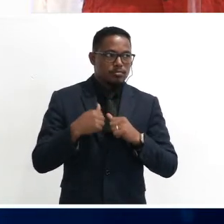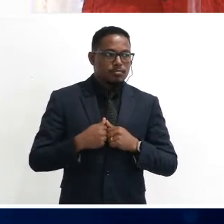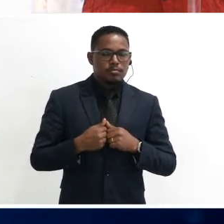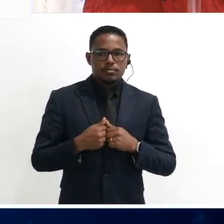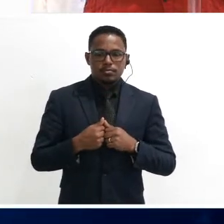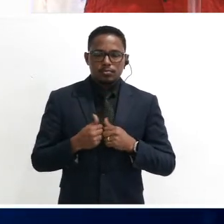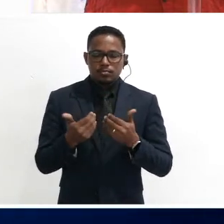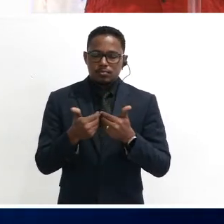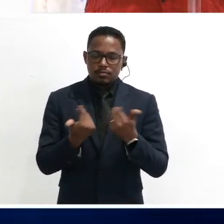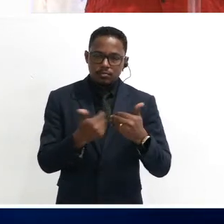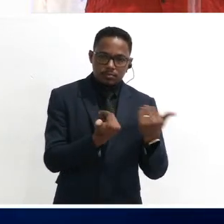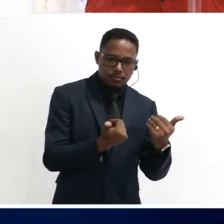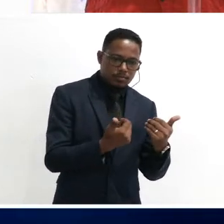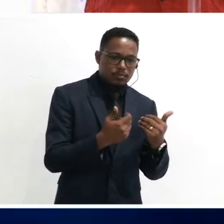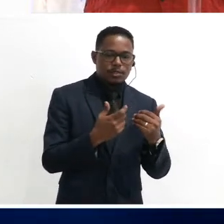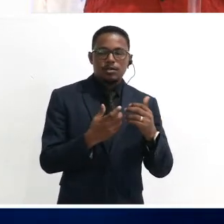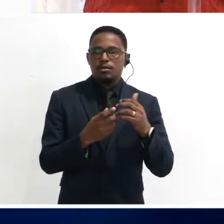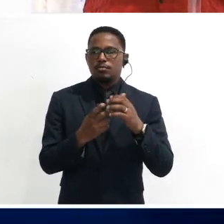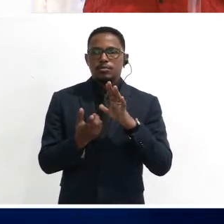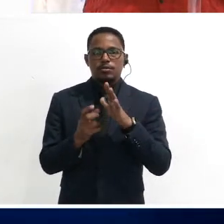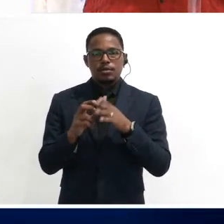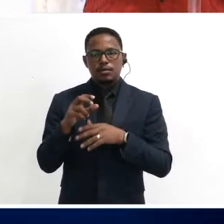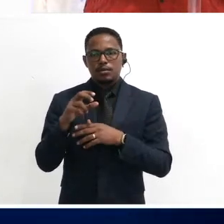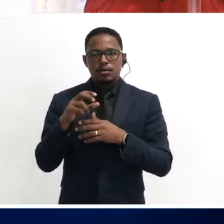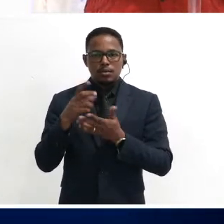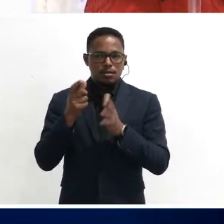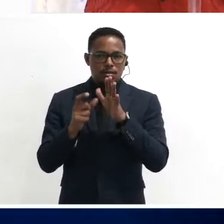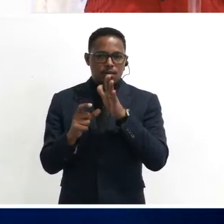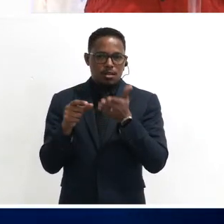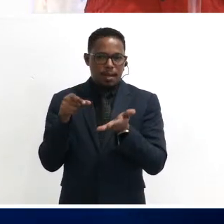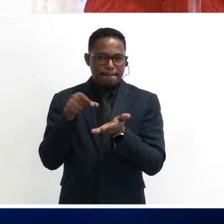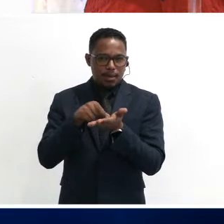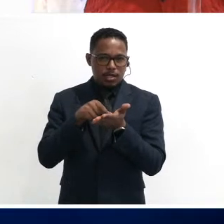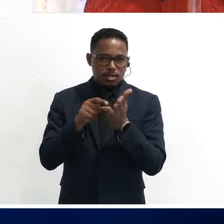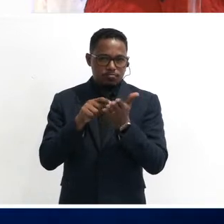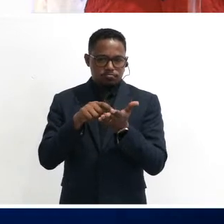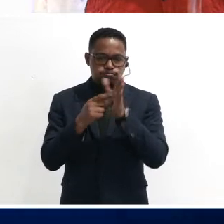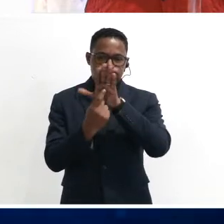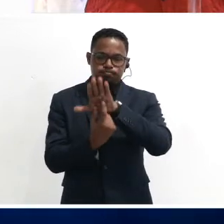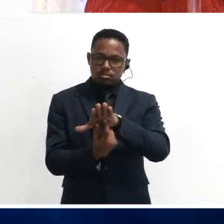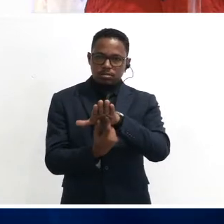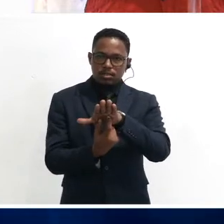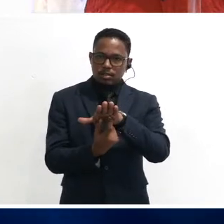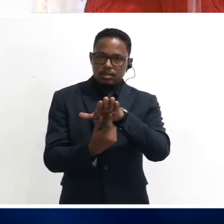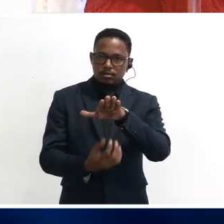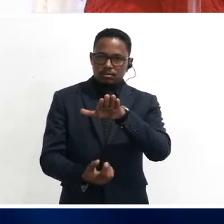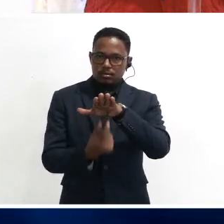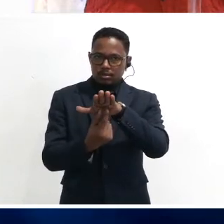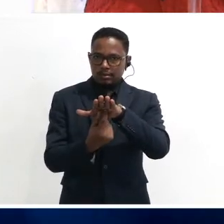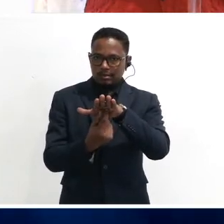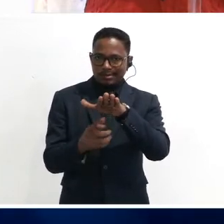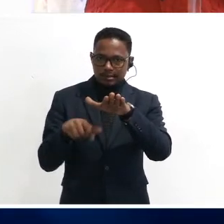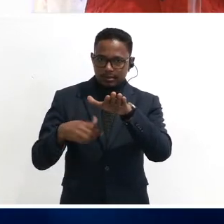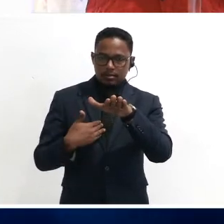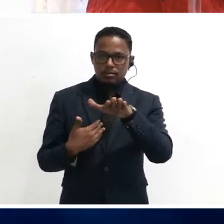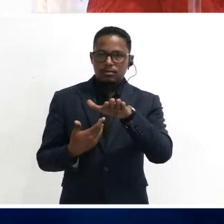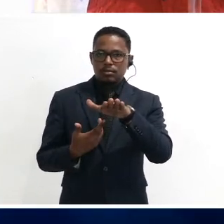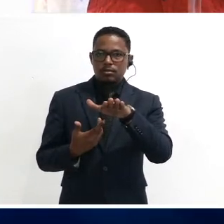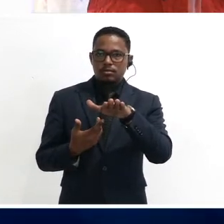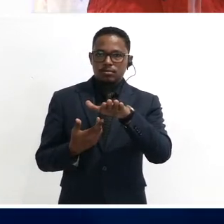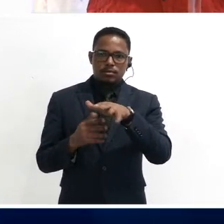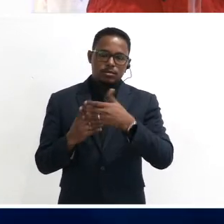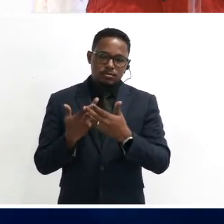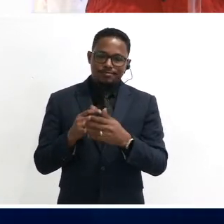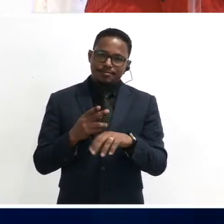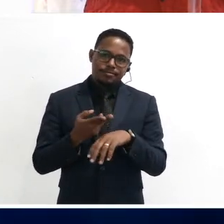chip to copper pillar flip chip to thermocompression bonding, micro bumps, and